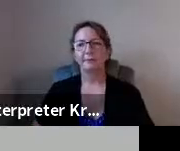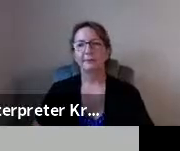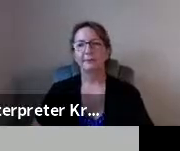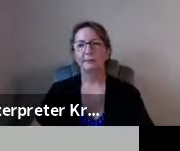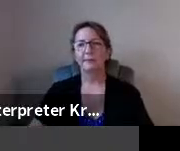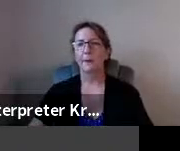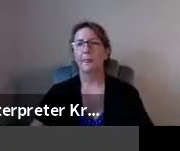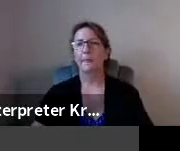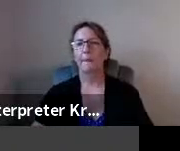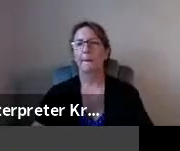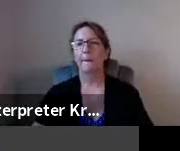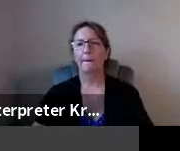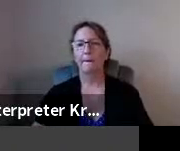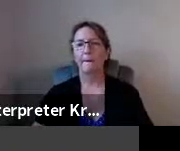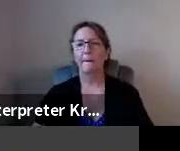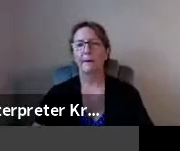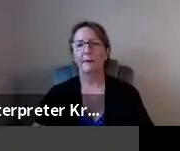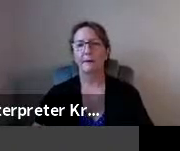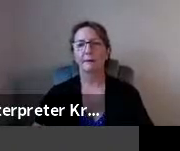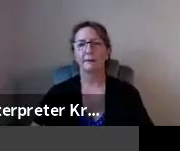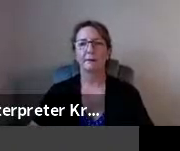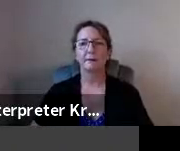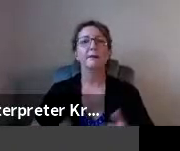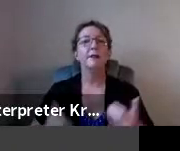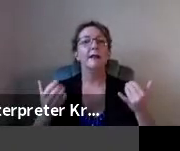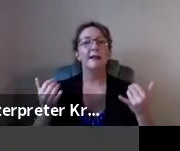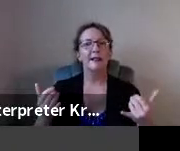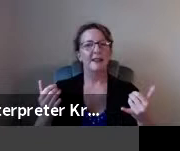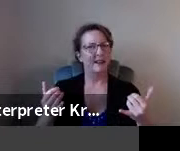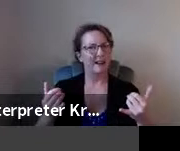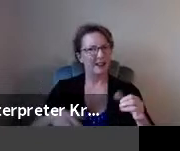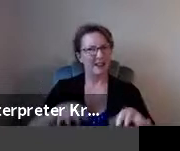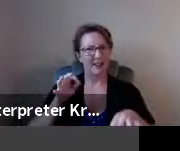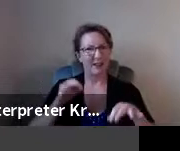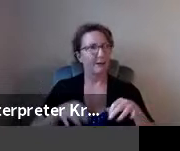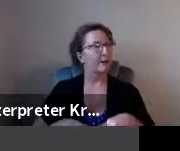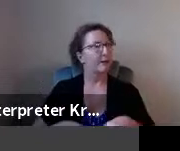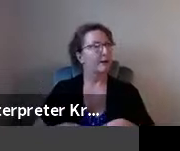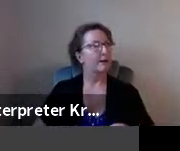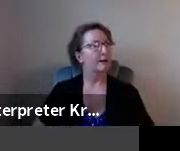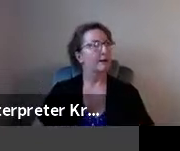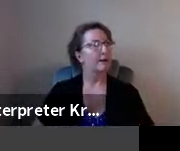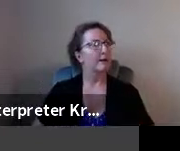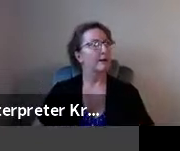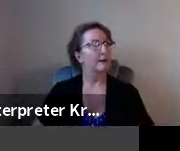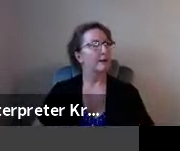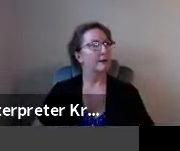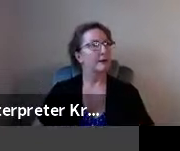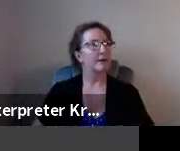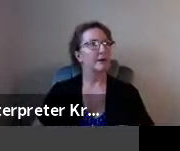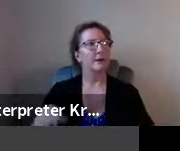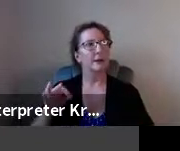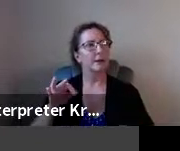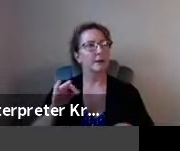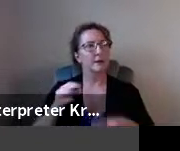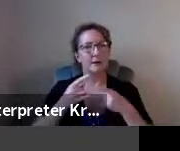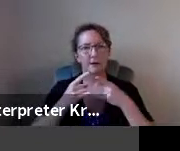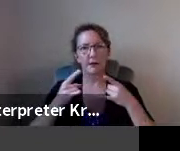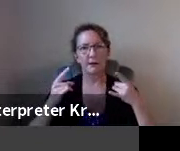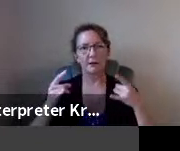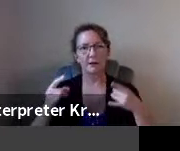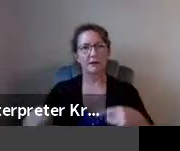Thank you, Jan. I think your findings about the face mask is something, not the face shield is something that a lot of people need to